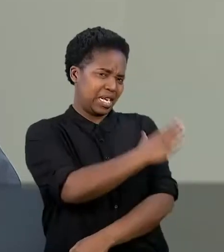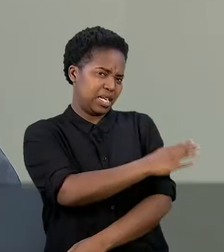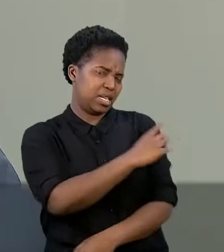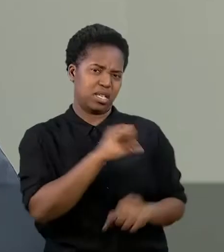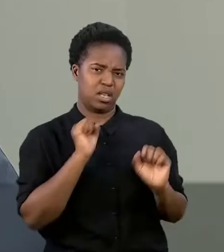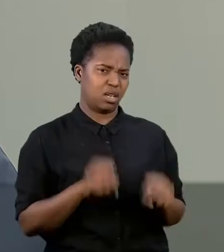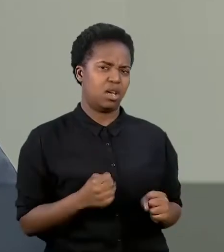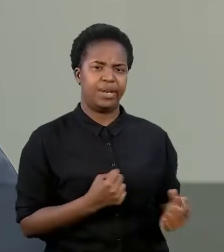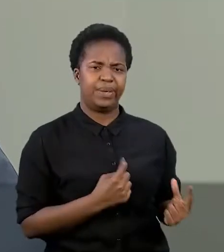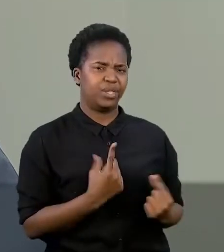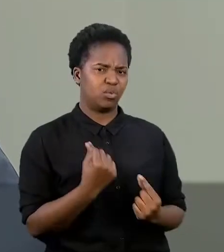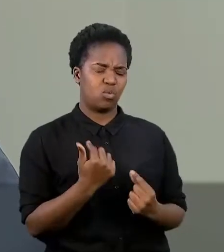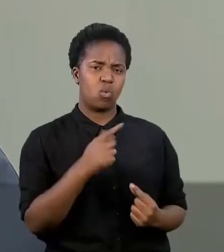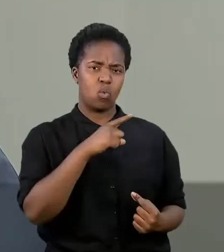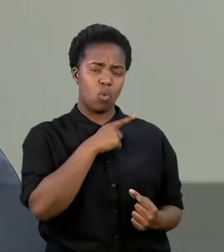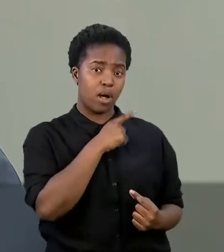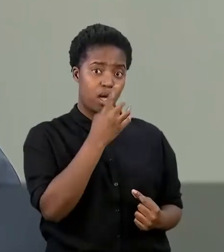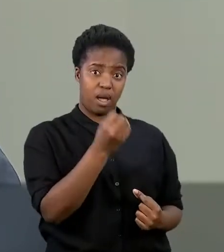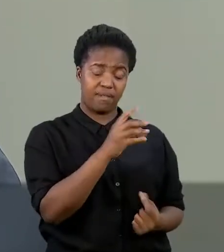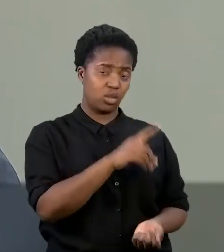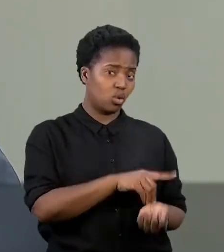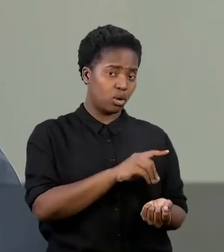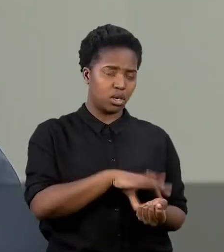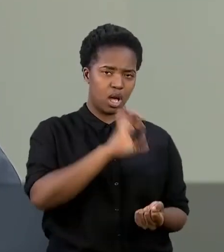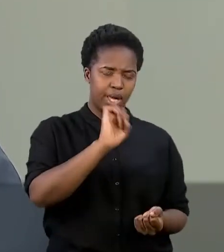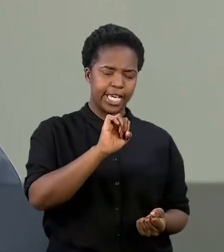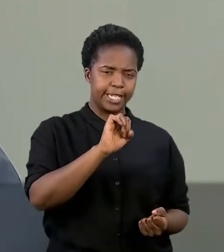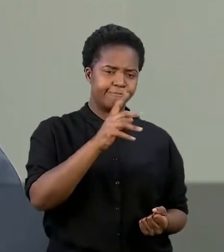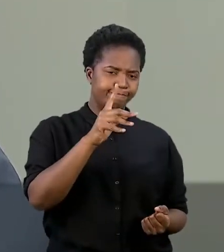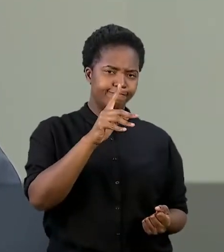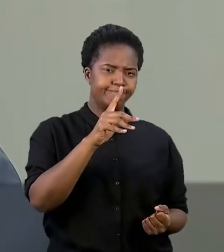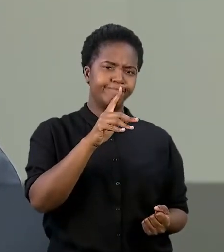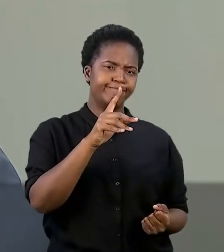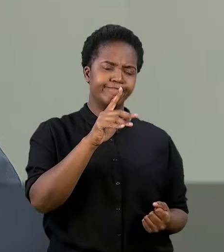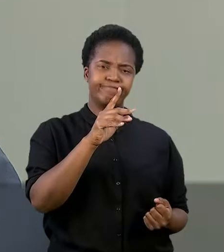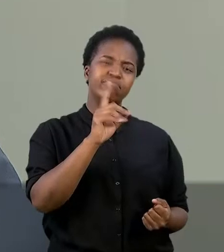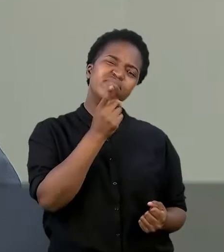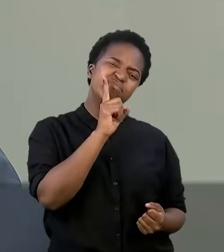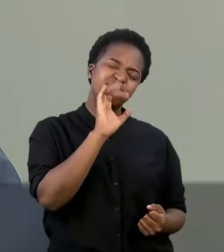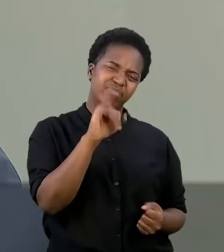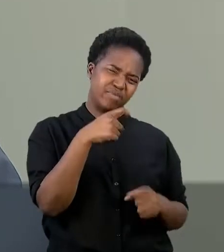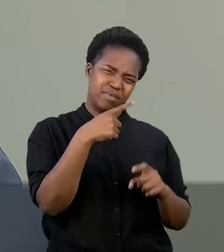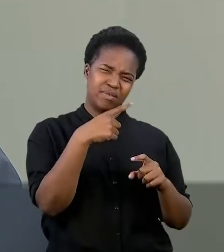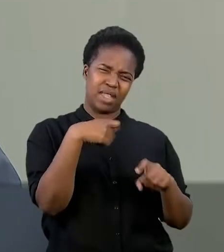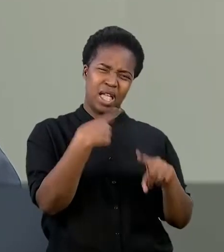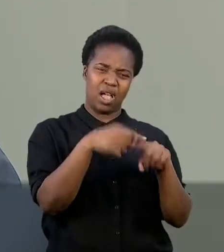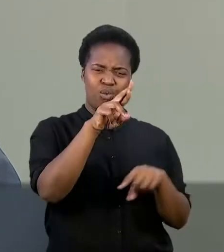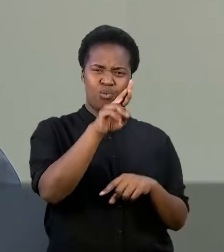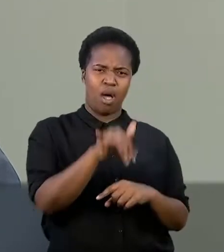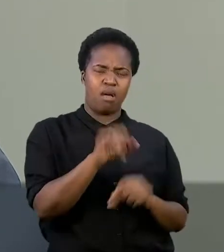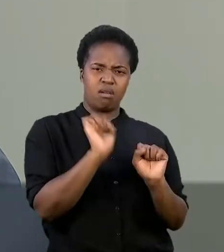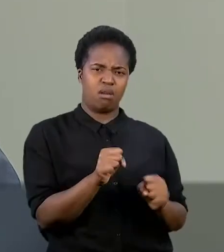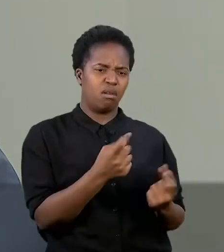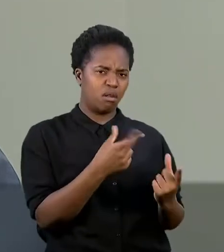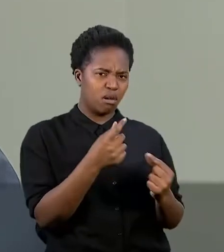clinic providing a medical practitioner or medical officer, and certainly